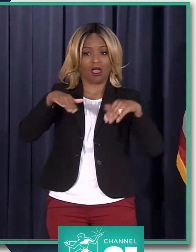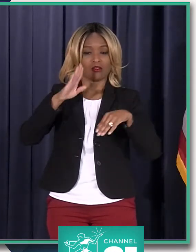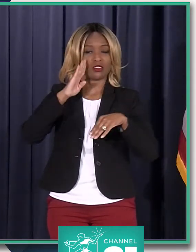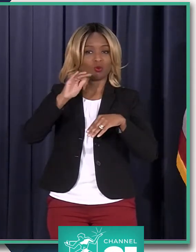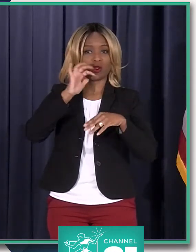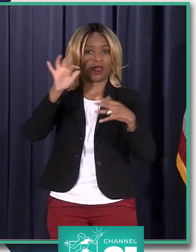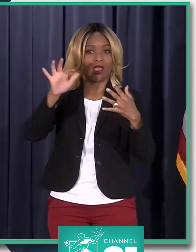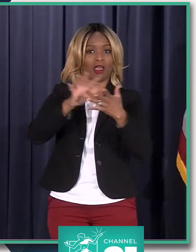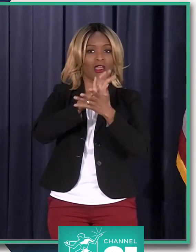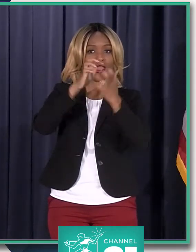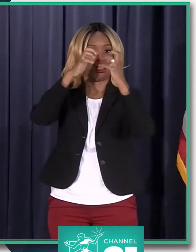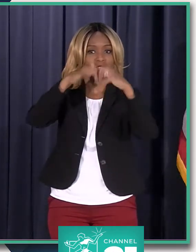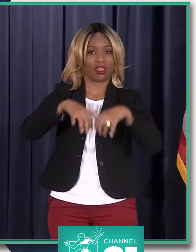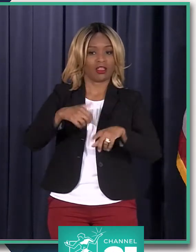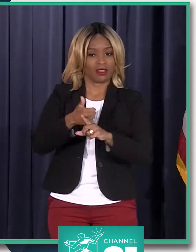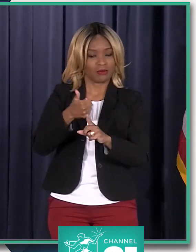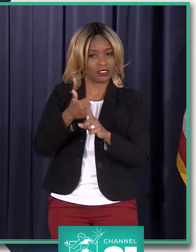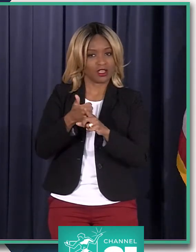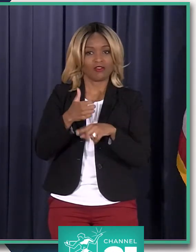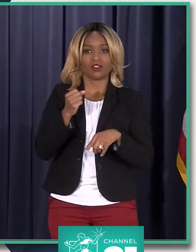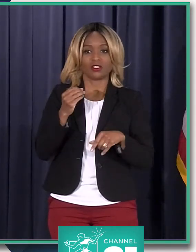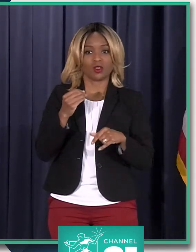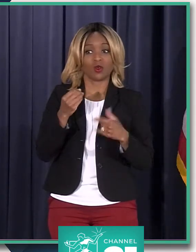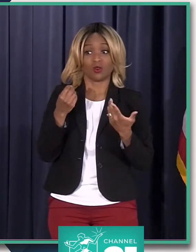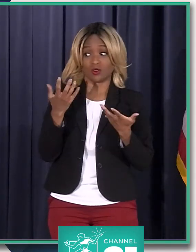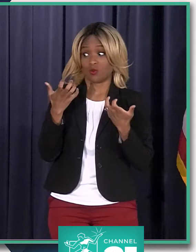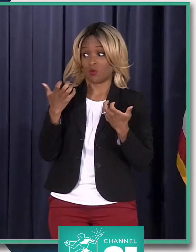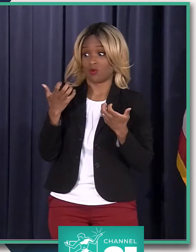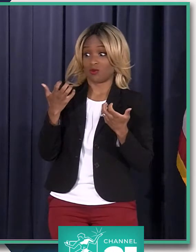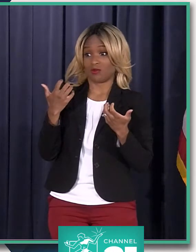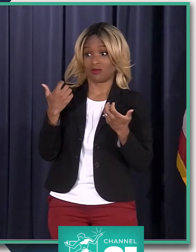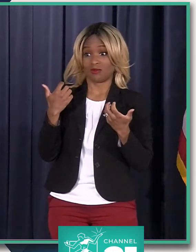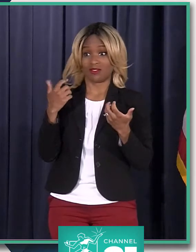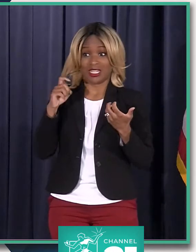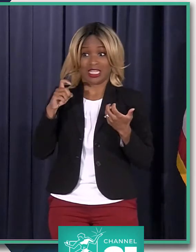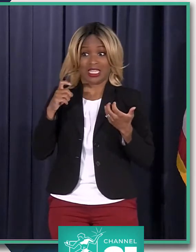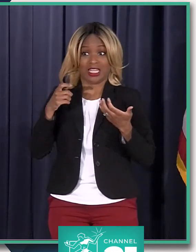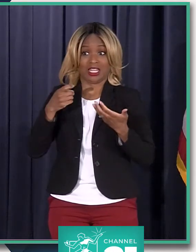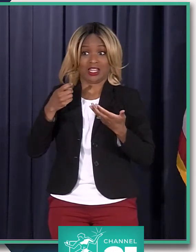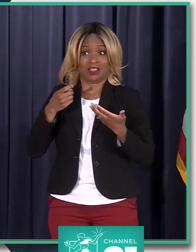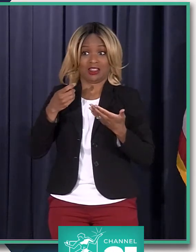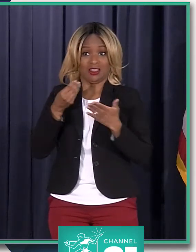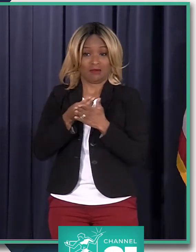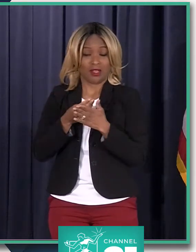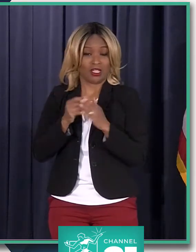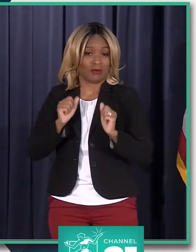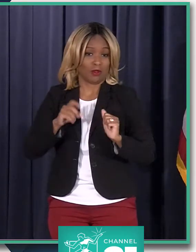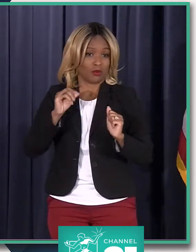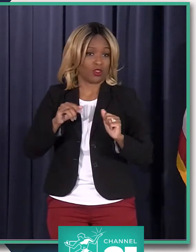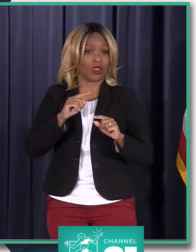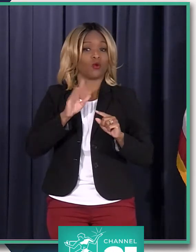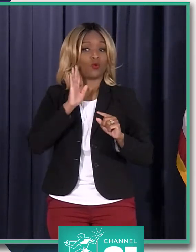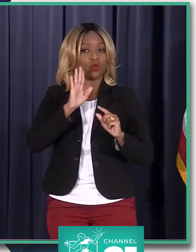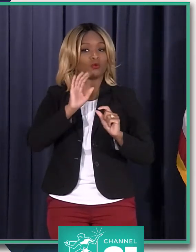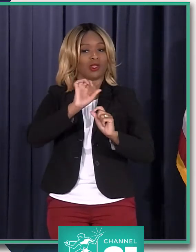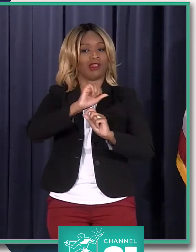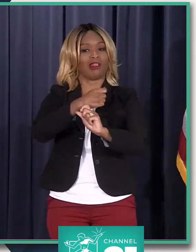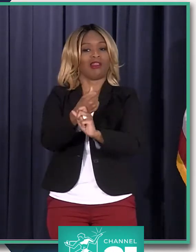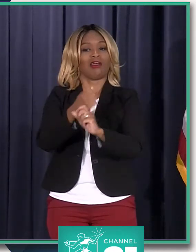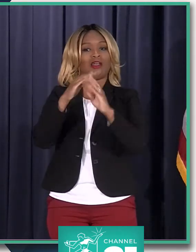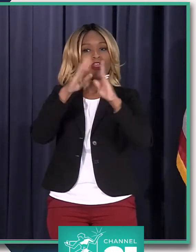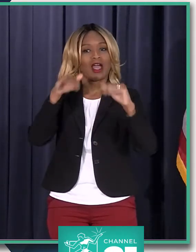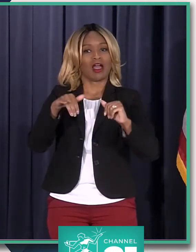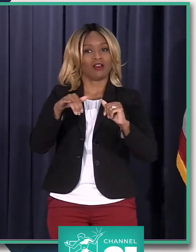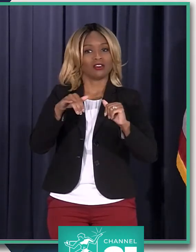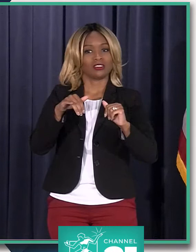share. But we're at a decision now as a community. Do we want to have the resources to address this? But we will secure the house as best we can tomorrow. And I